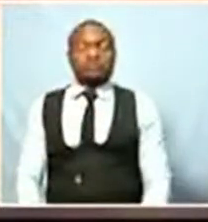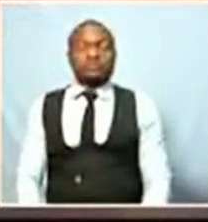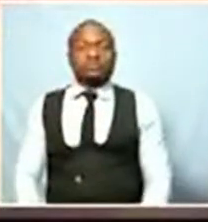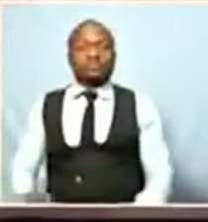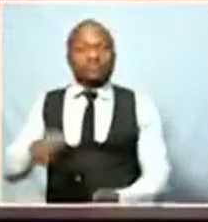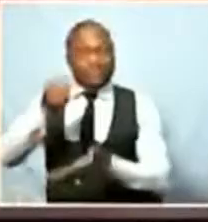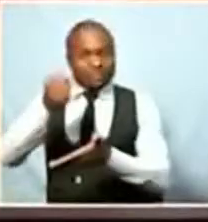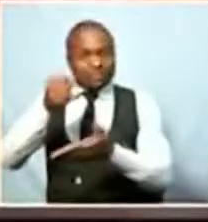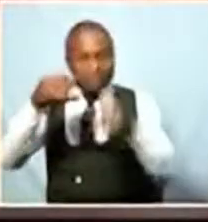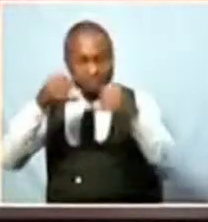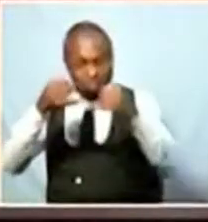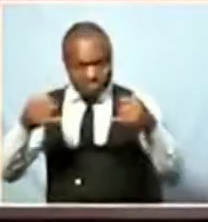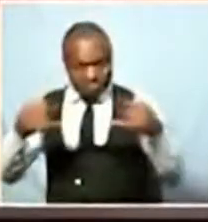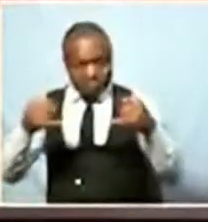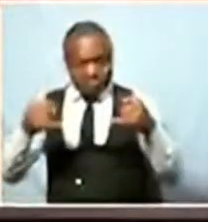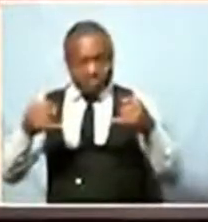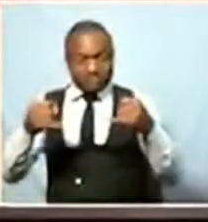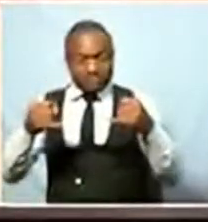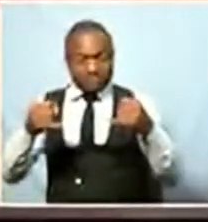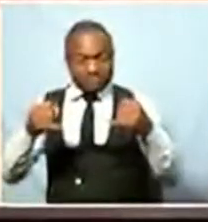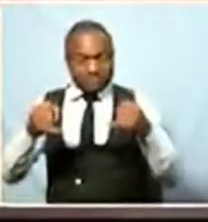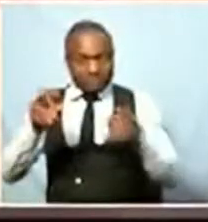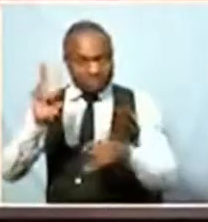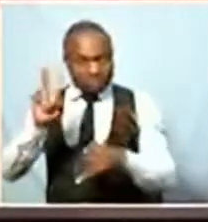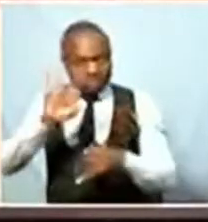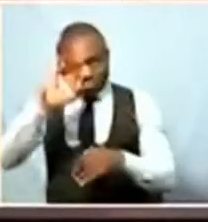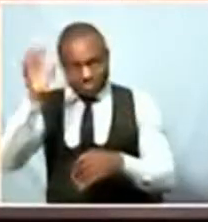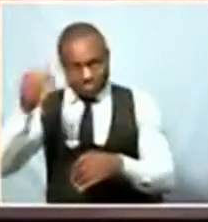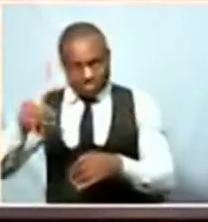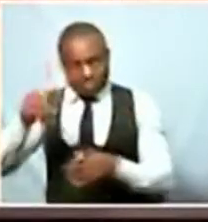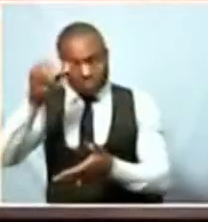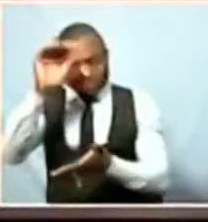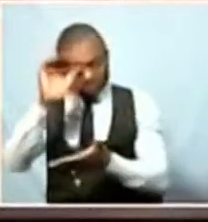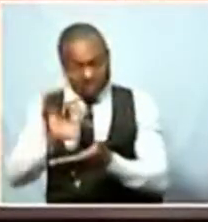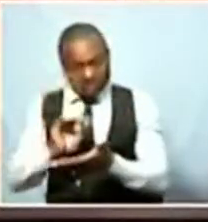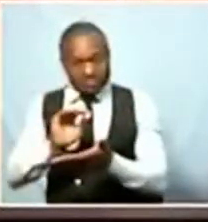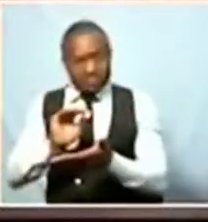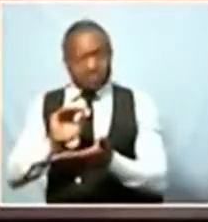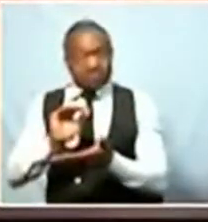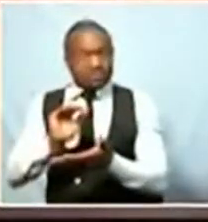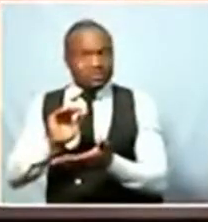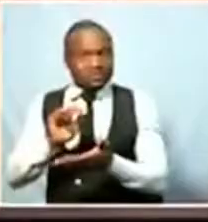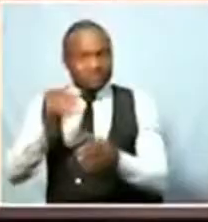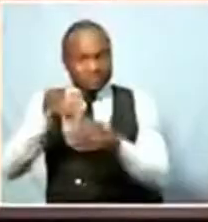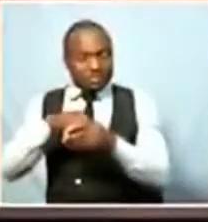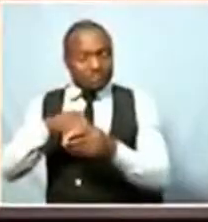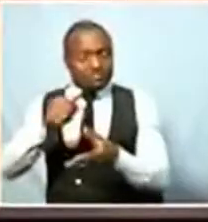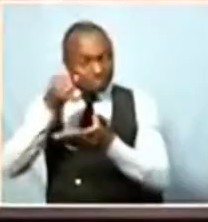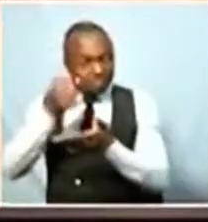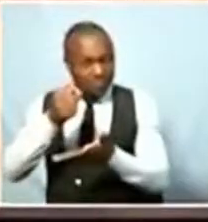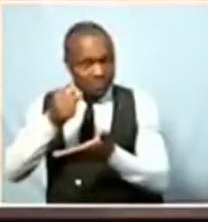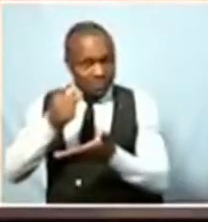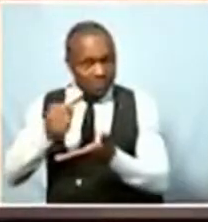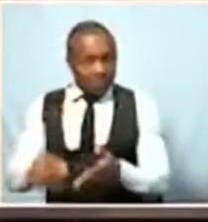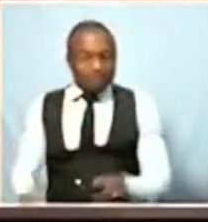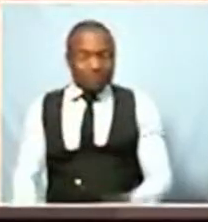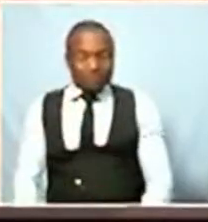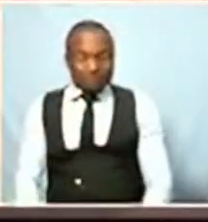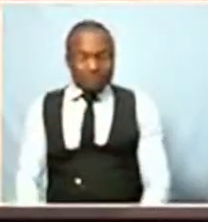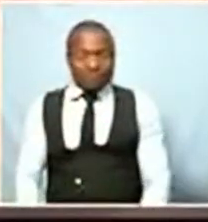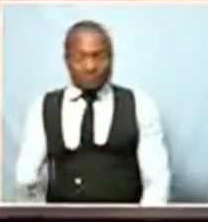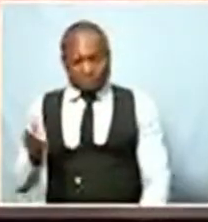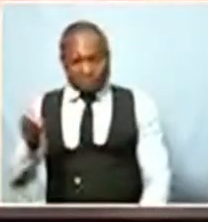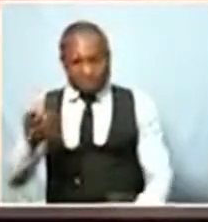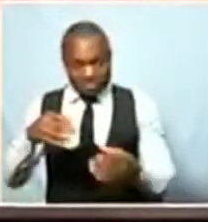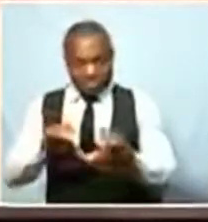budget line, yes. Because overall there's a 2% reduction in the budget. Yes, please,